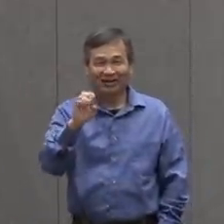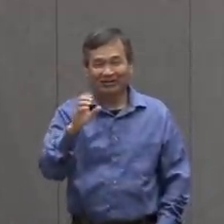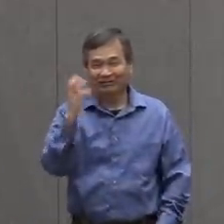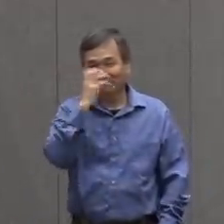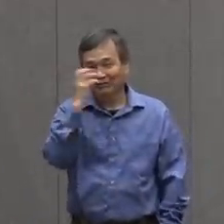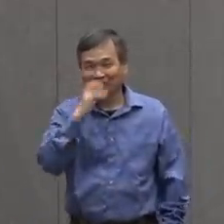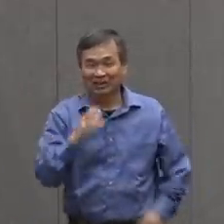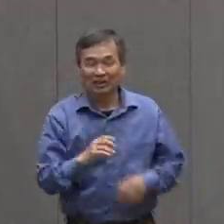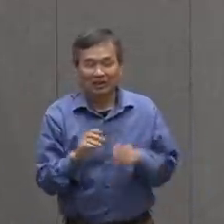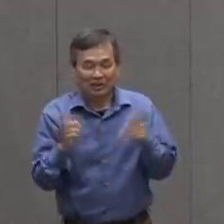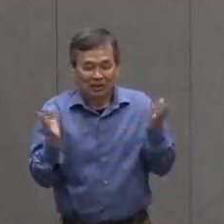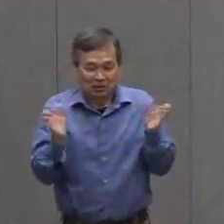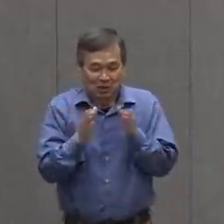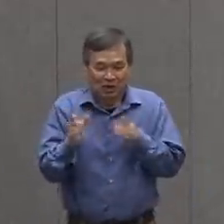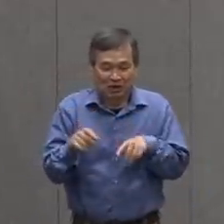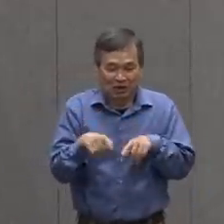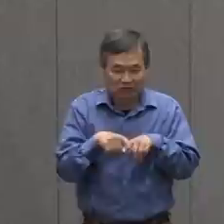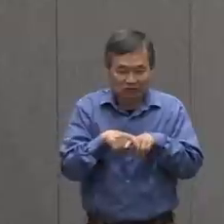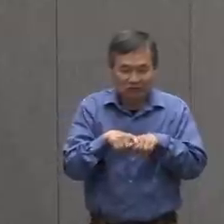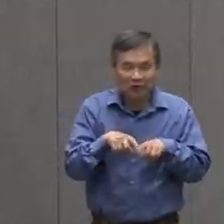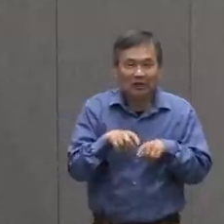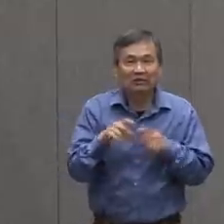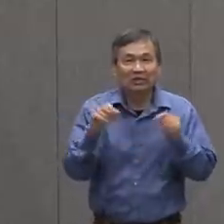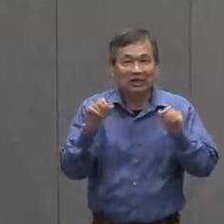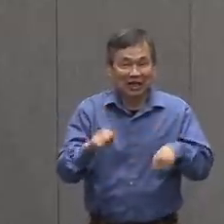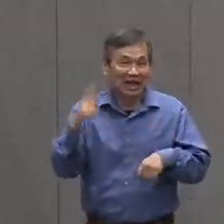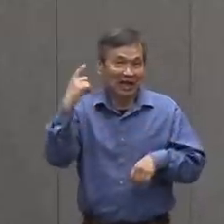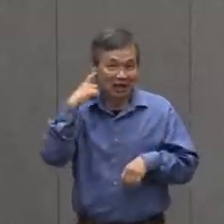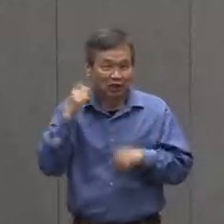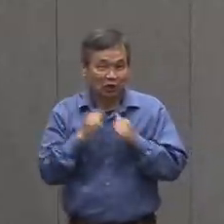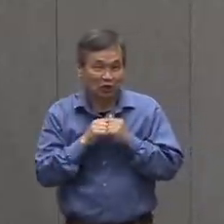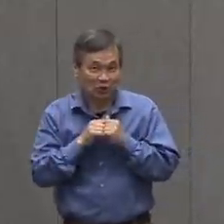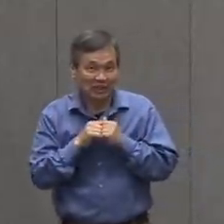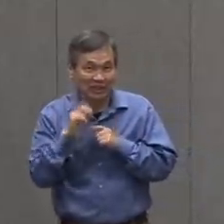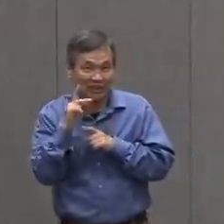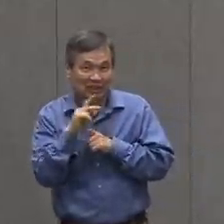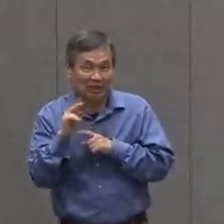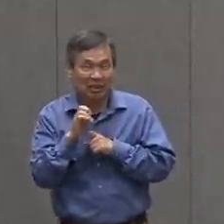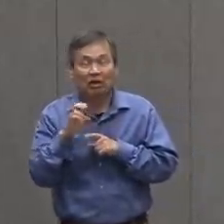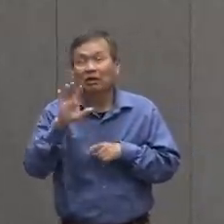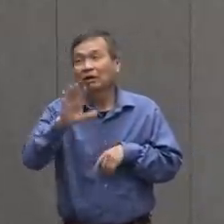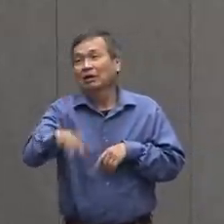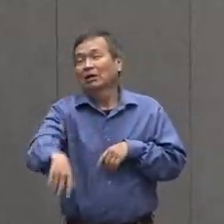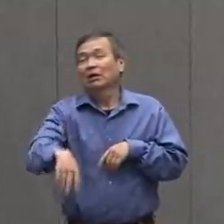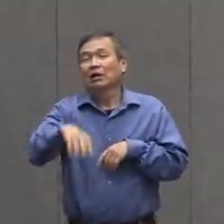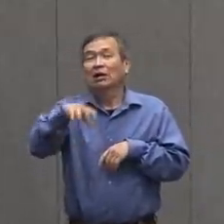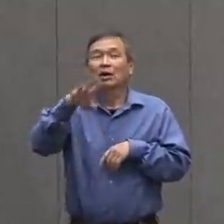cricket able to hear with their knees. If you're a humpback whale,